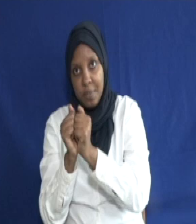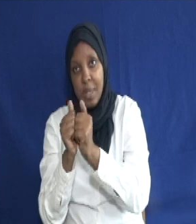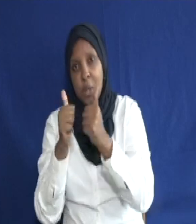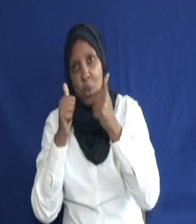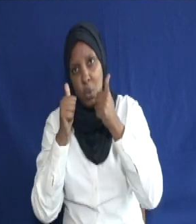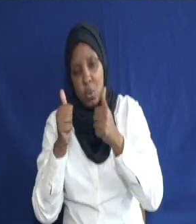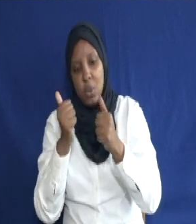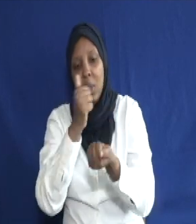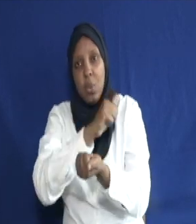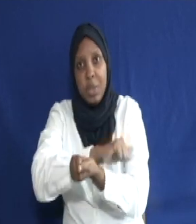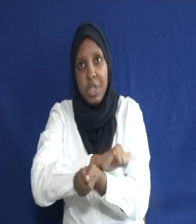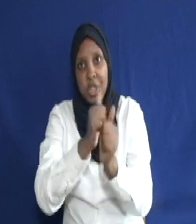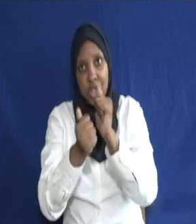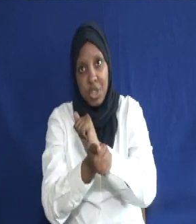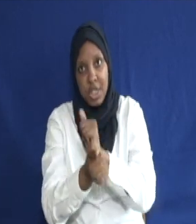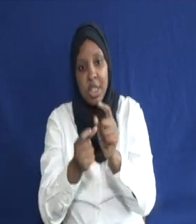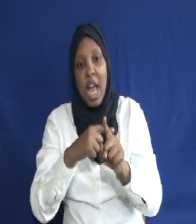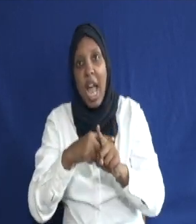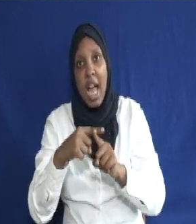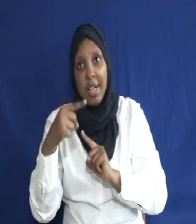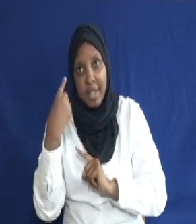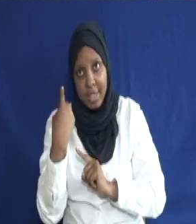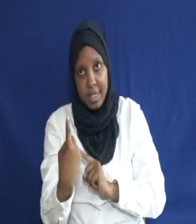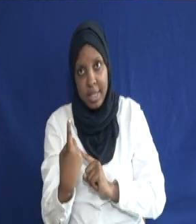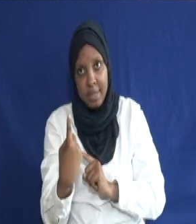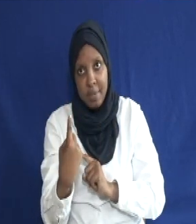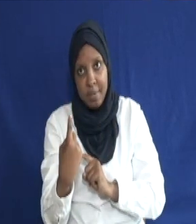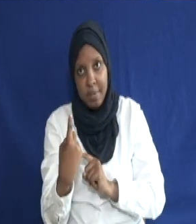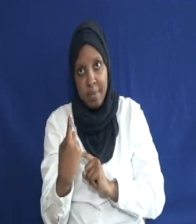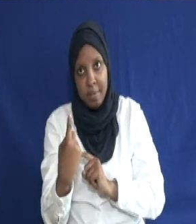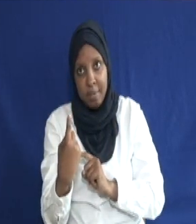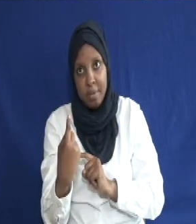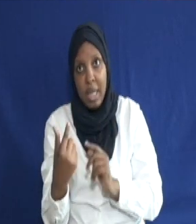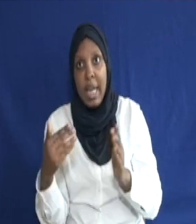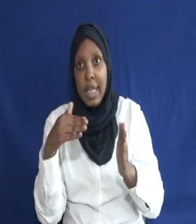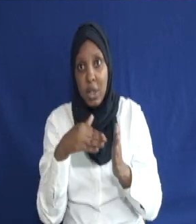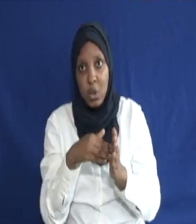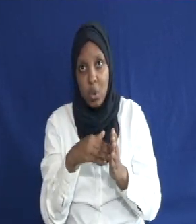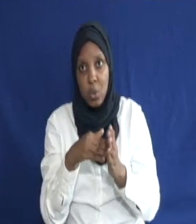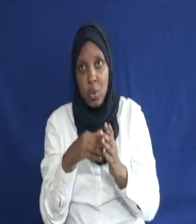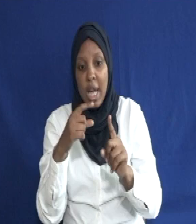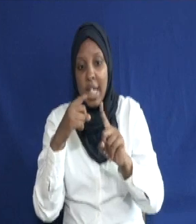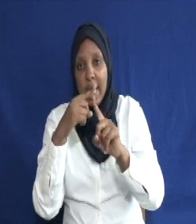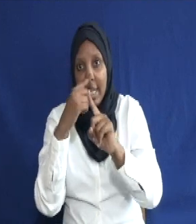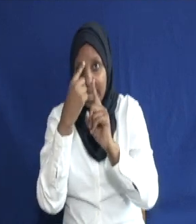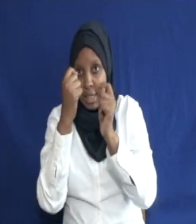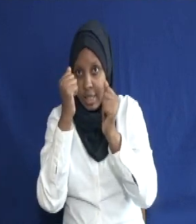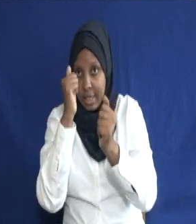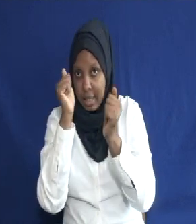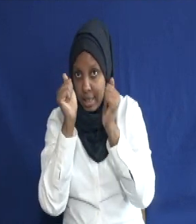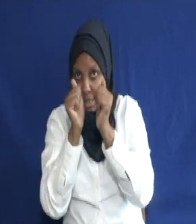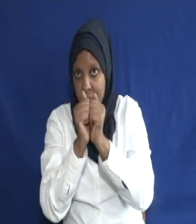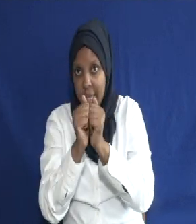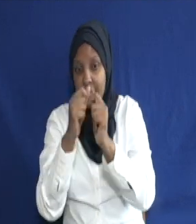into 10 times 10. Very good. So we